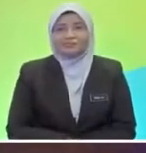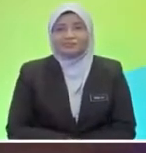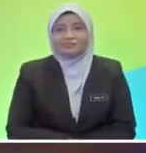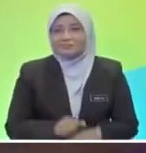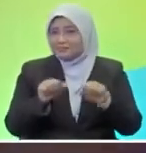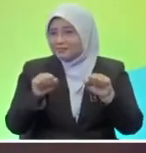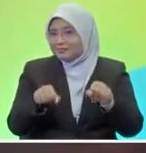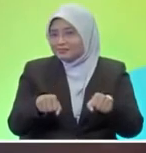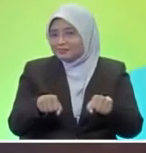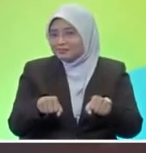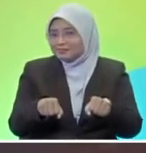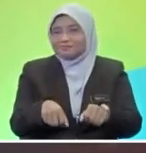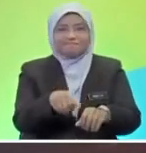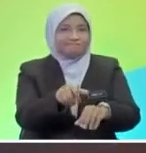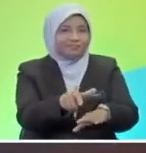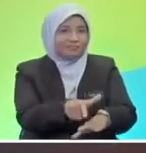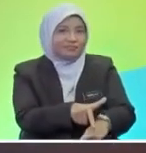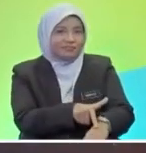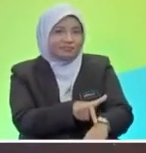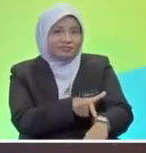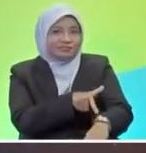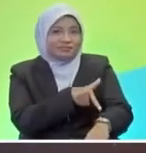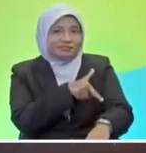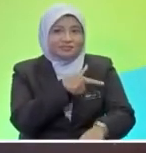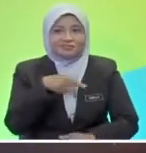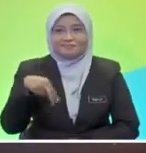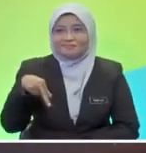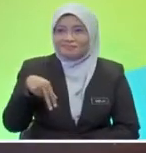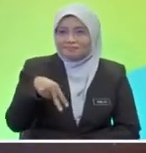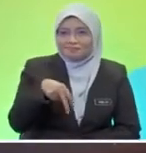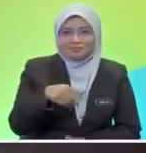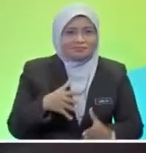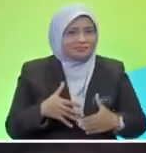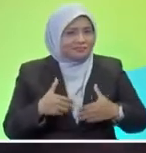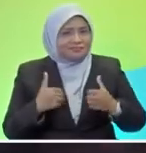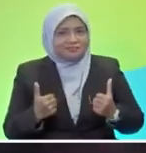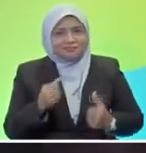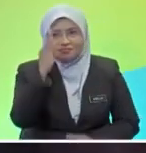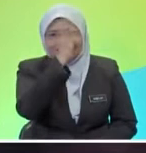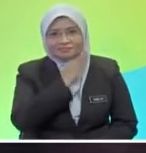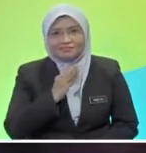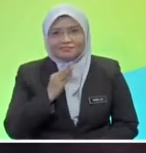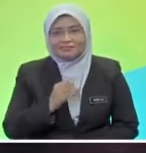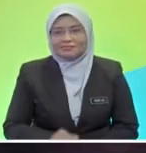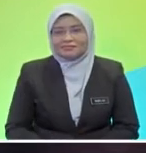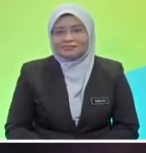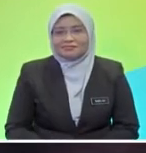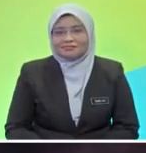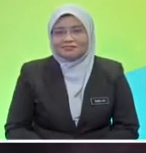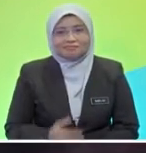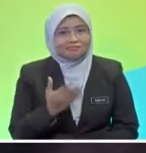Okay, now slower. Slower. Very good, Shafiqah. Okay, you walk with